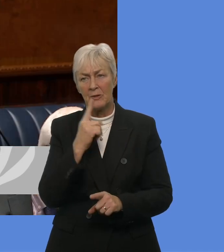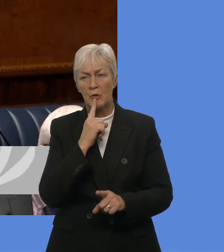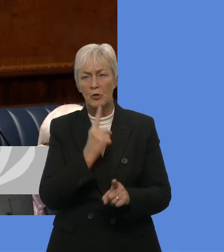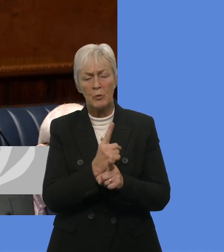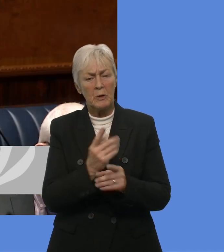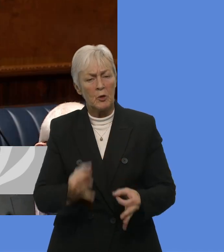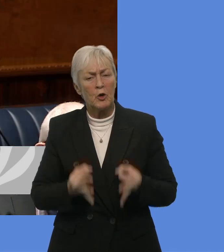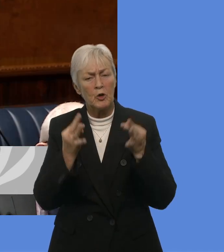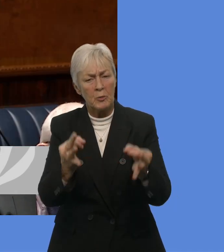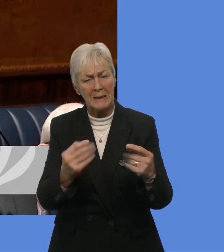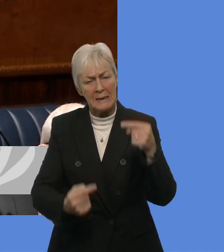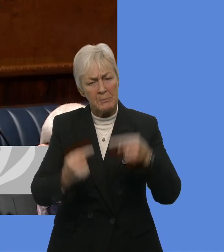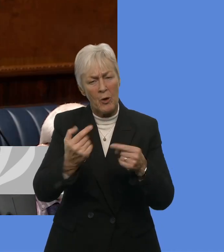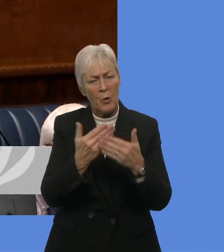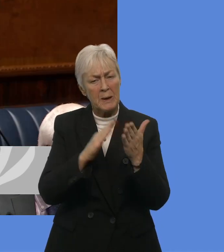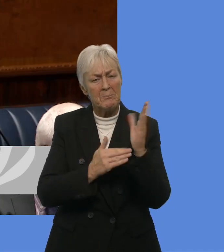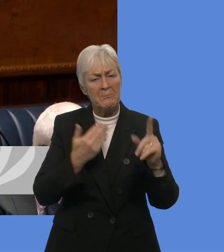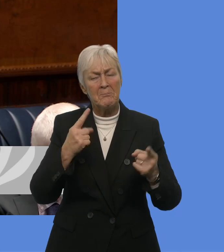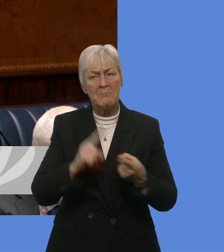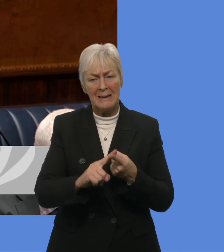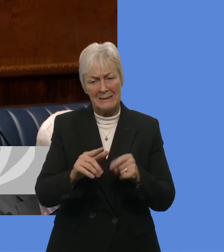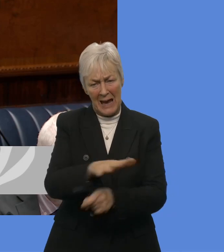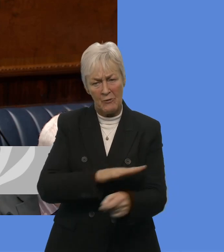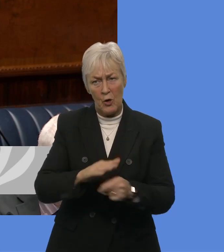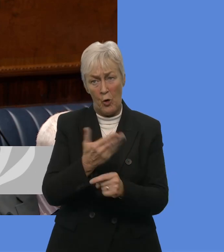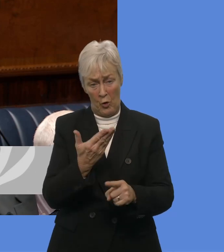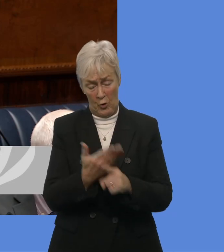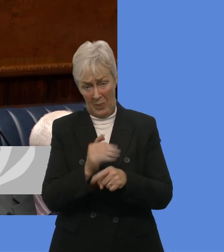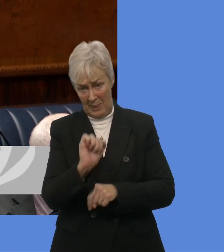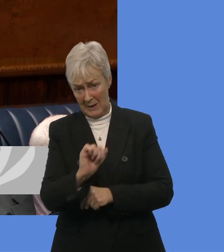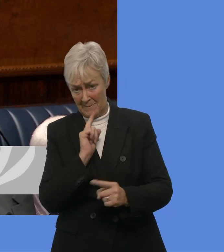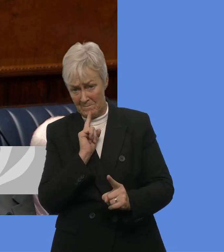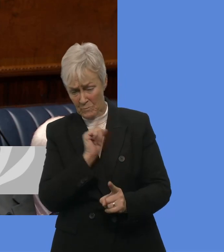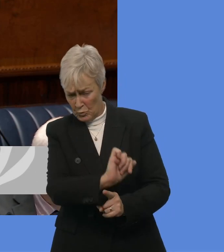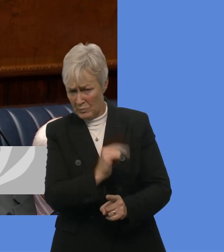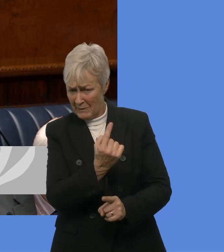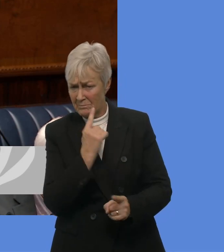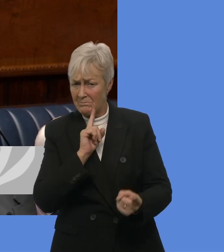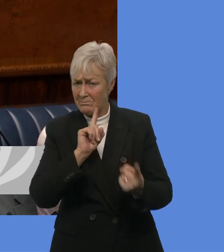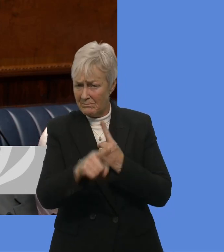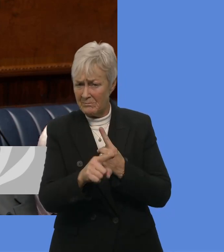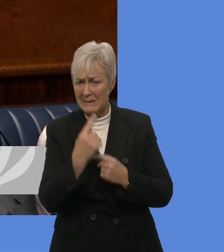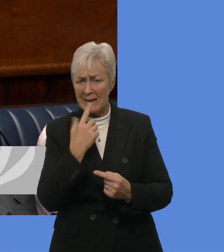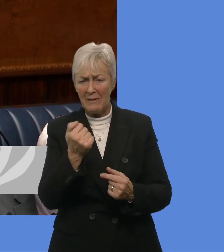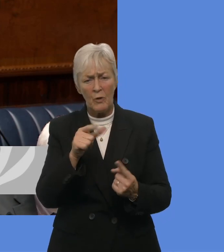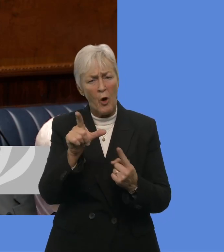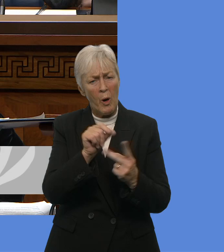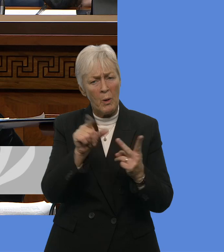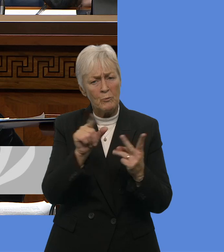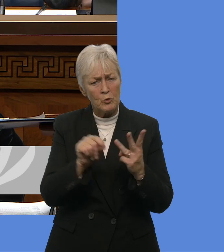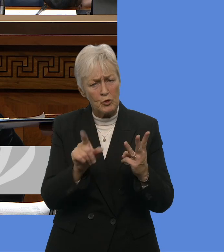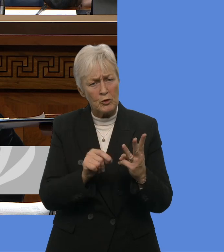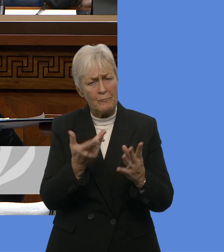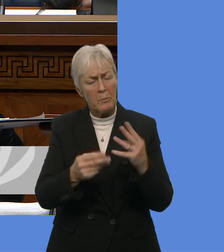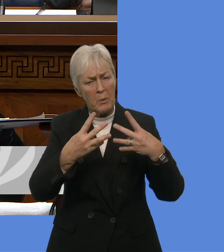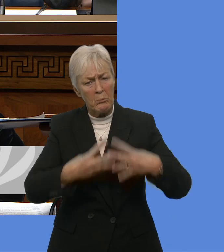debate on the Mays Long Cash site, and in that the First Minister made remark that you would get options from the board